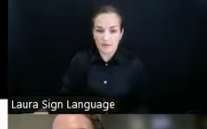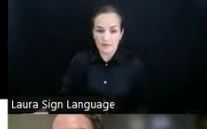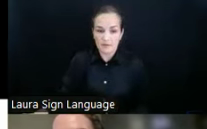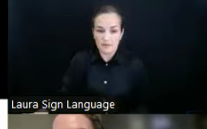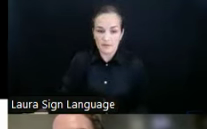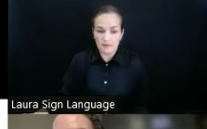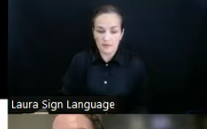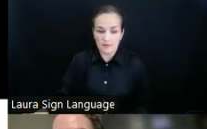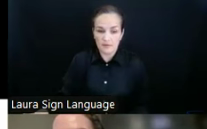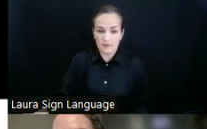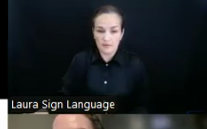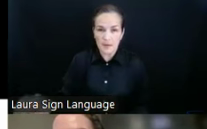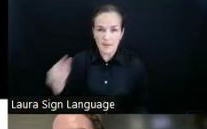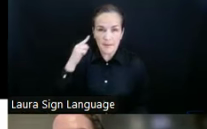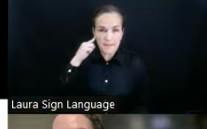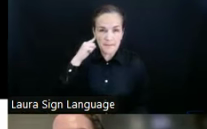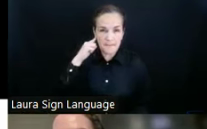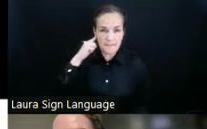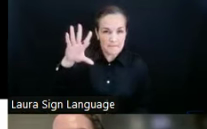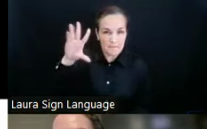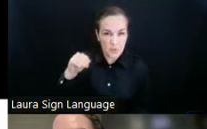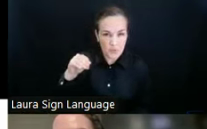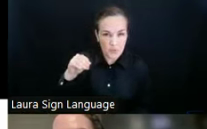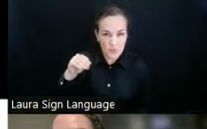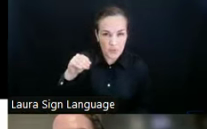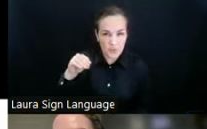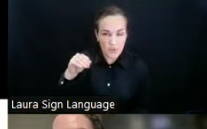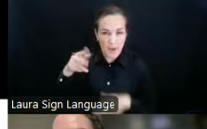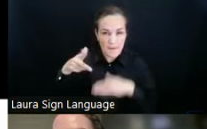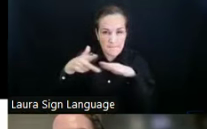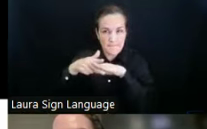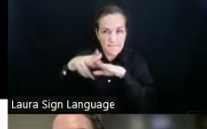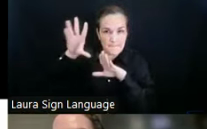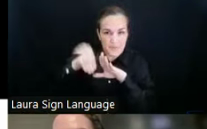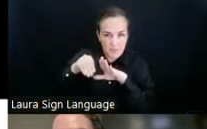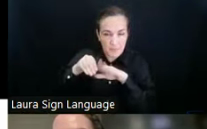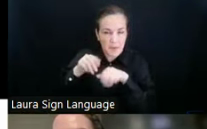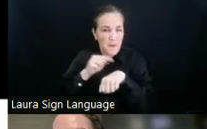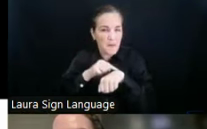We lost Melanie. We lost Melanie for a second.